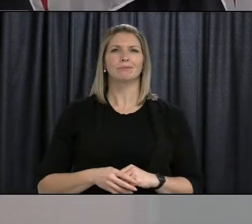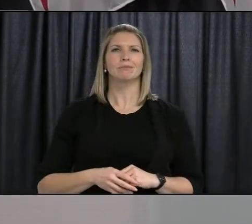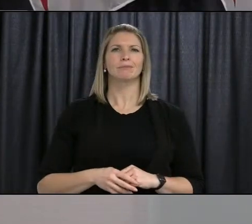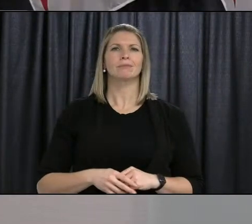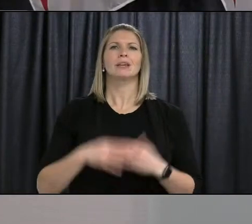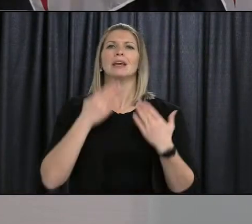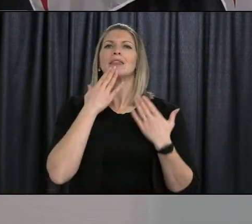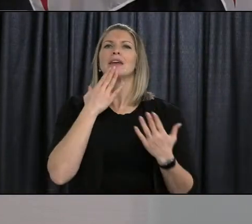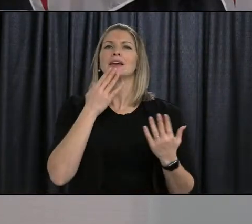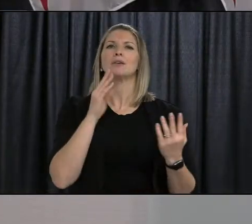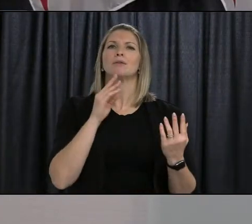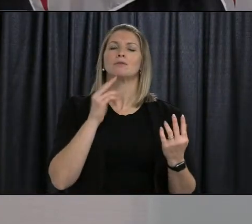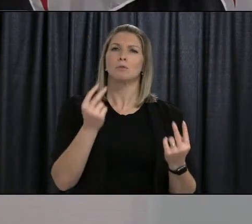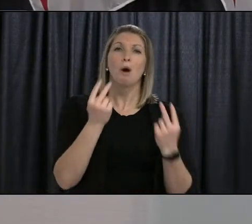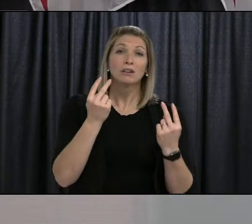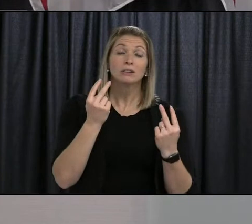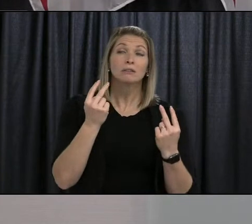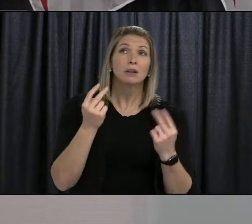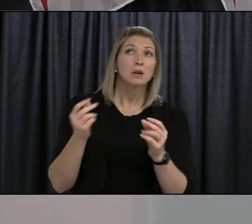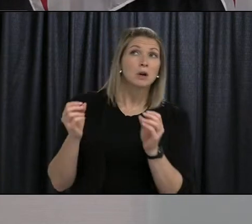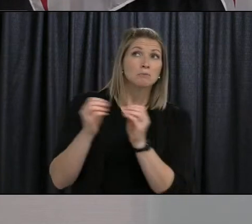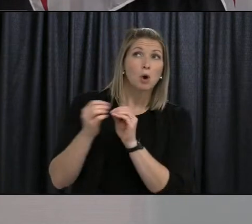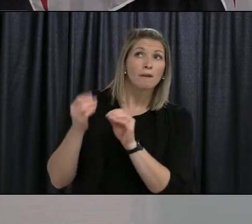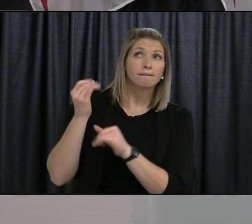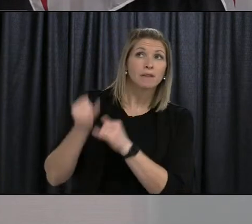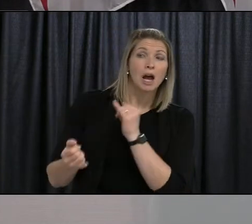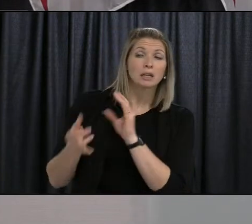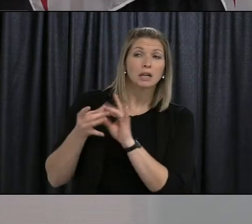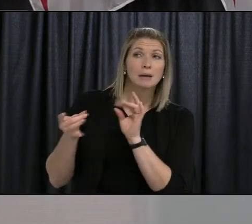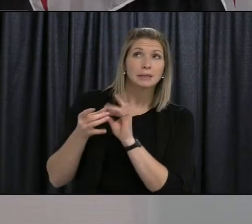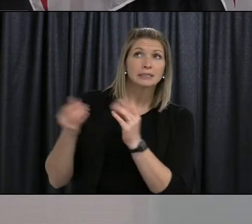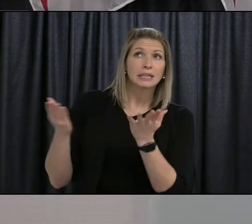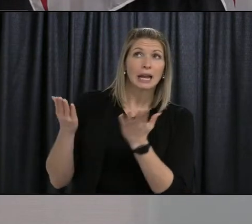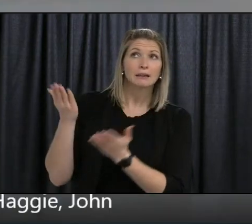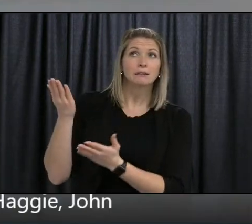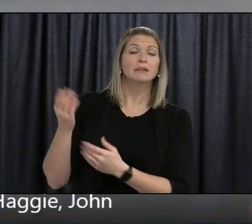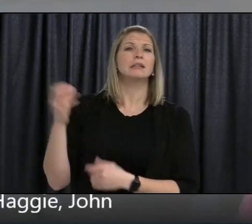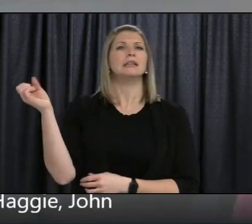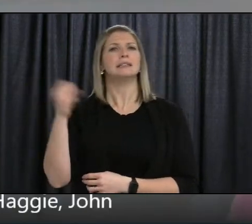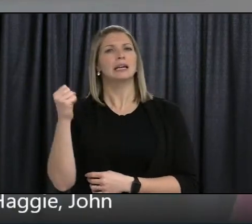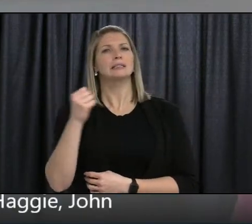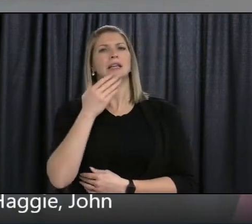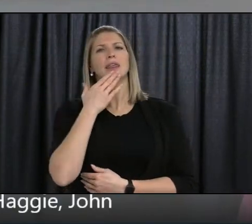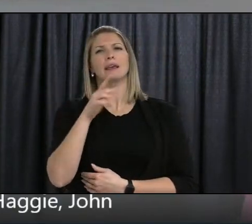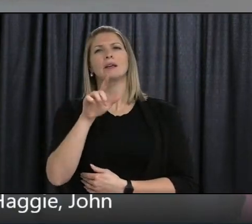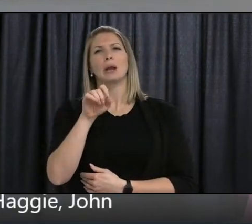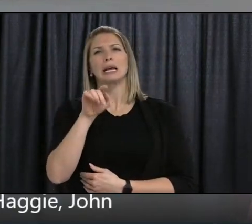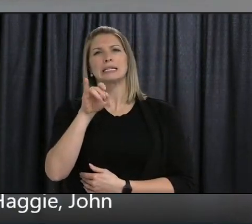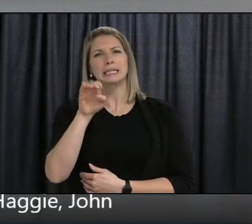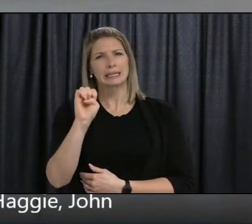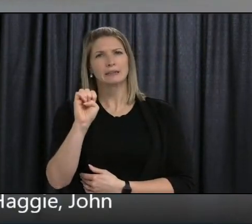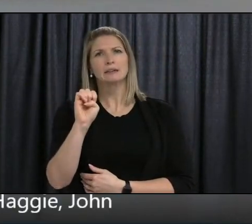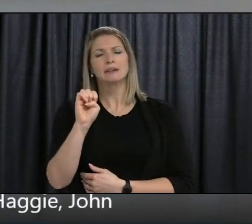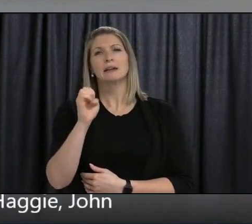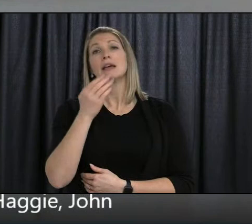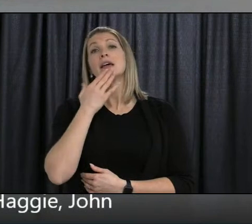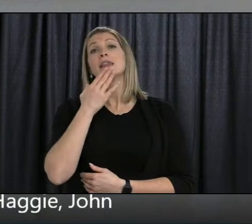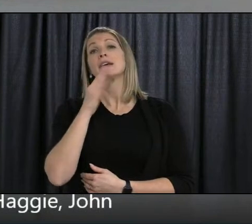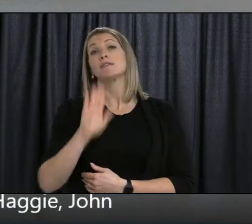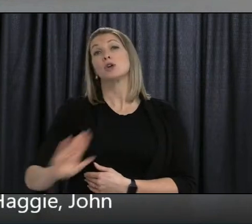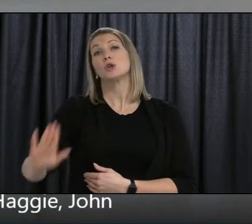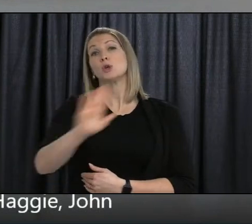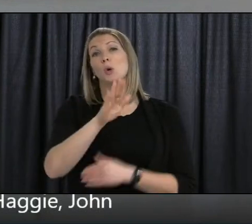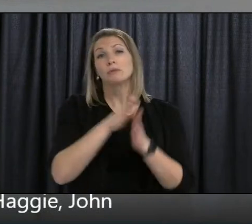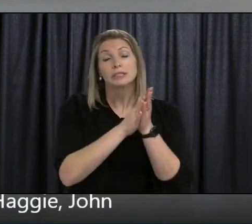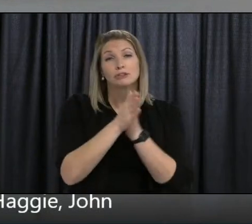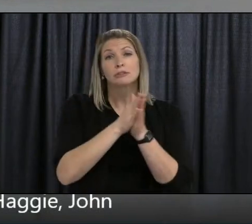Thank you, everyone. Minister, do you have any final comments for today? Yes, thank you very much, Leslie. I'd like to thank everyone for their interest. I'd like